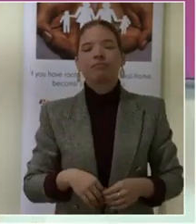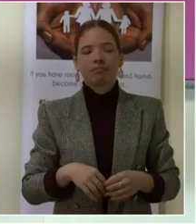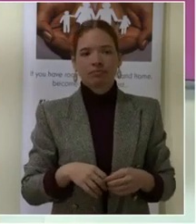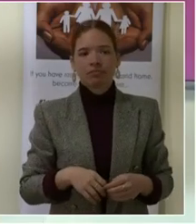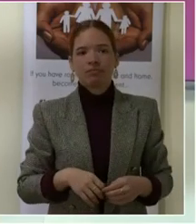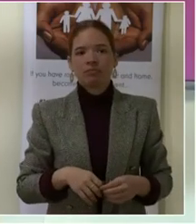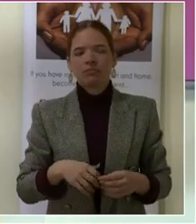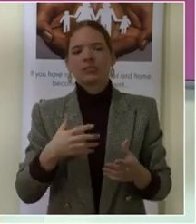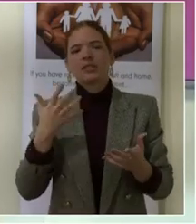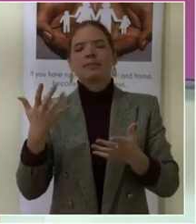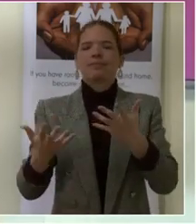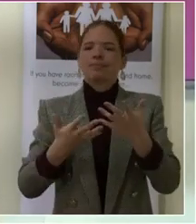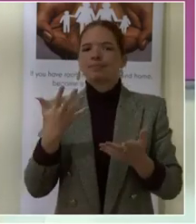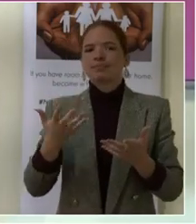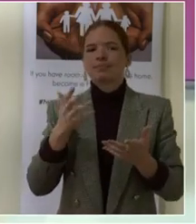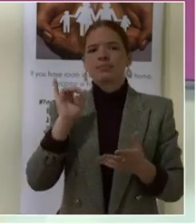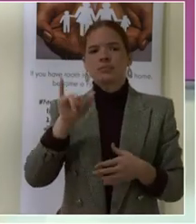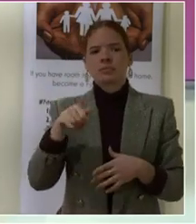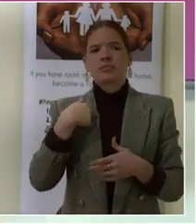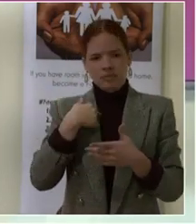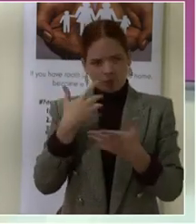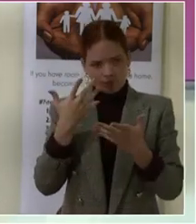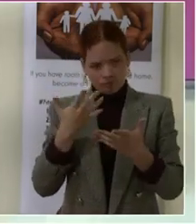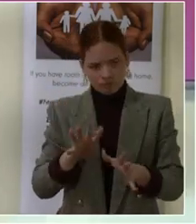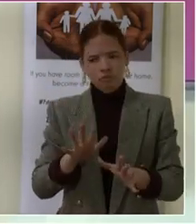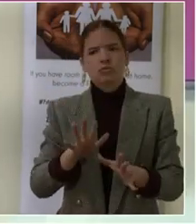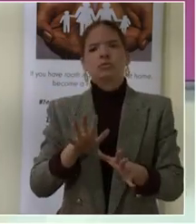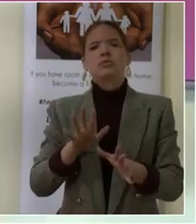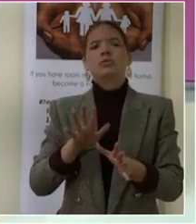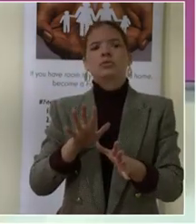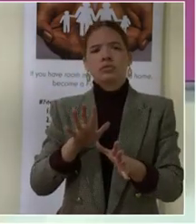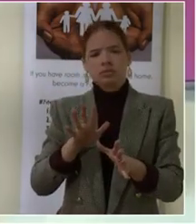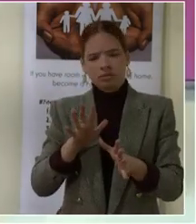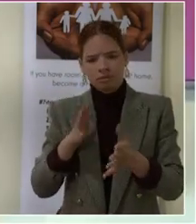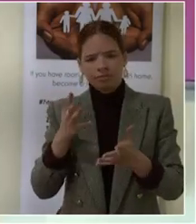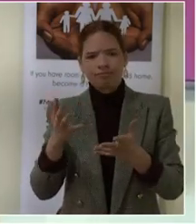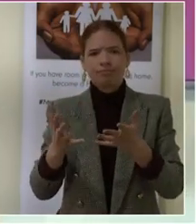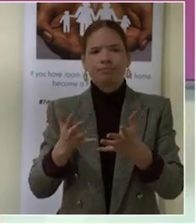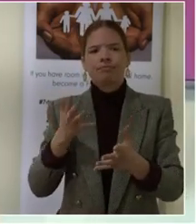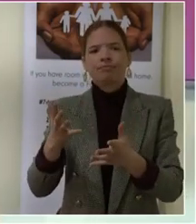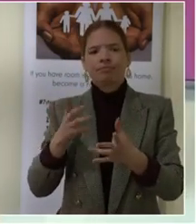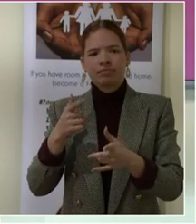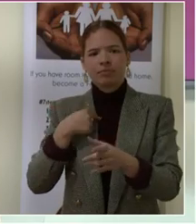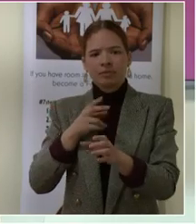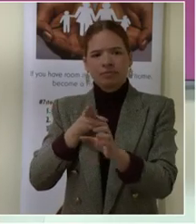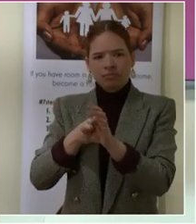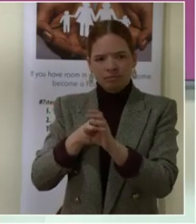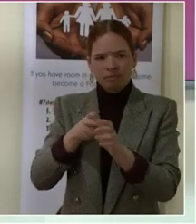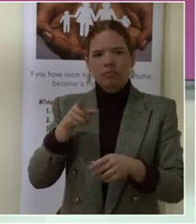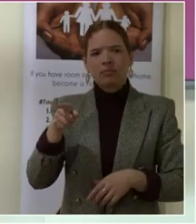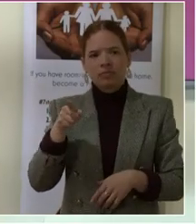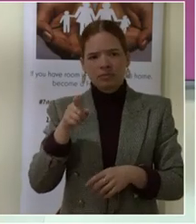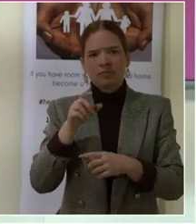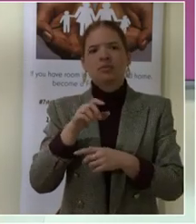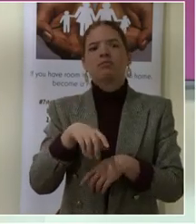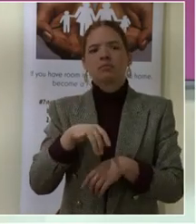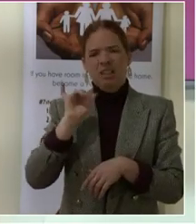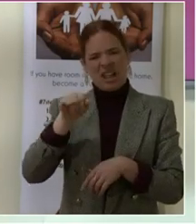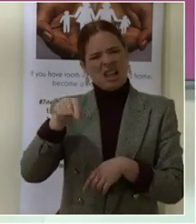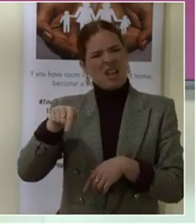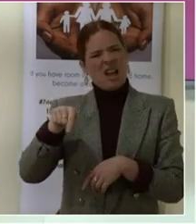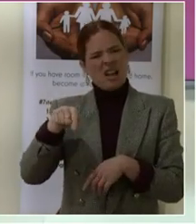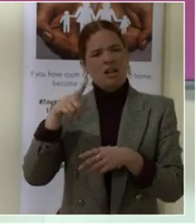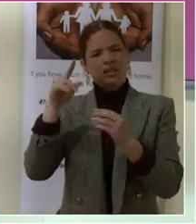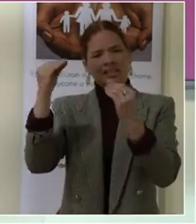I was a participant in Miss Tamimi's life skills course, which helps